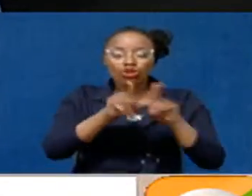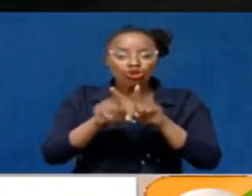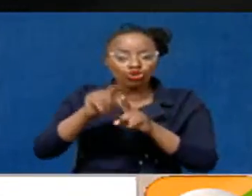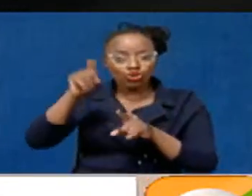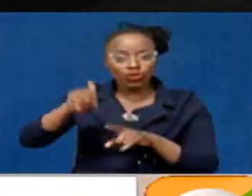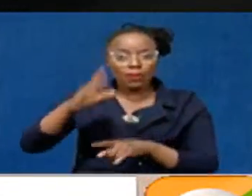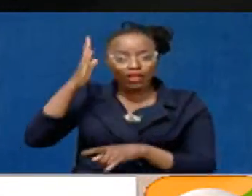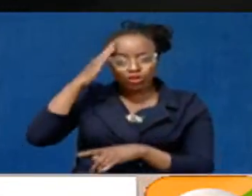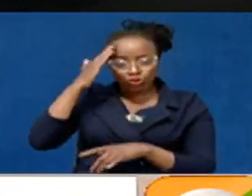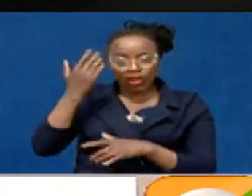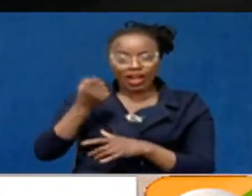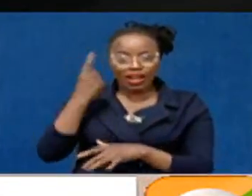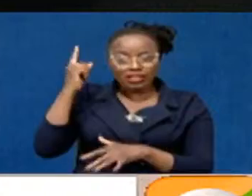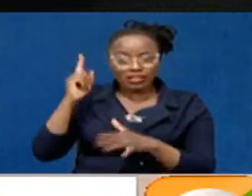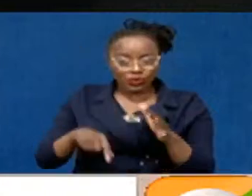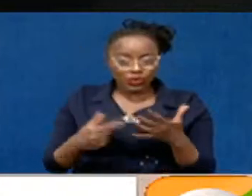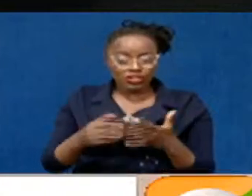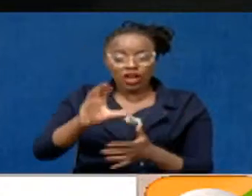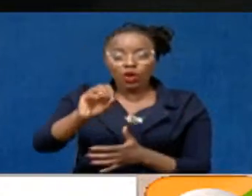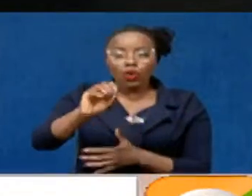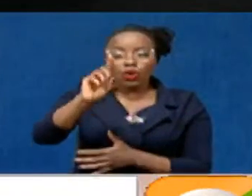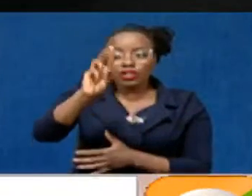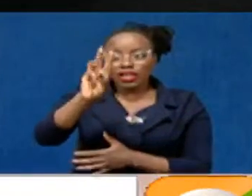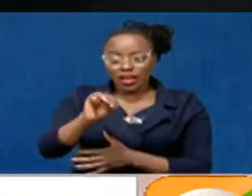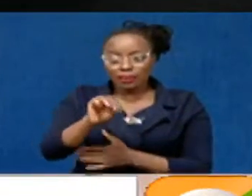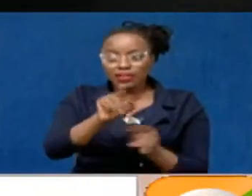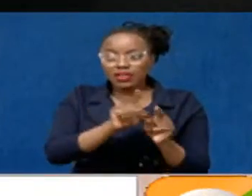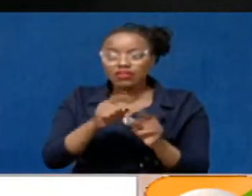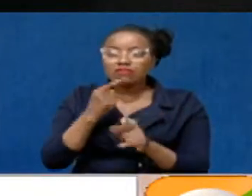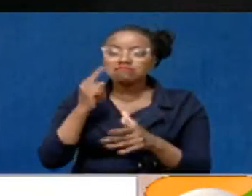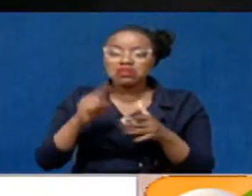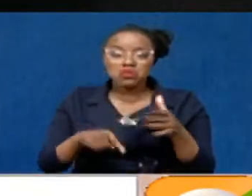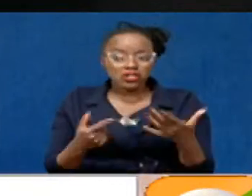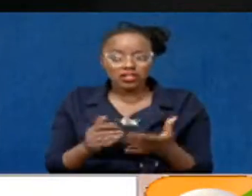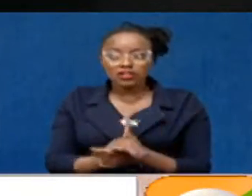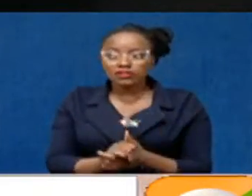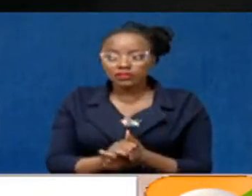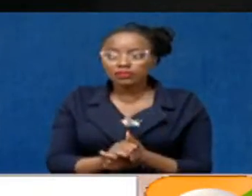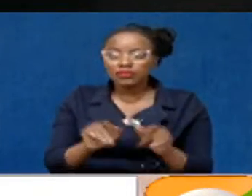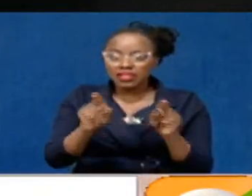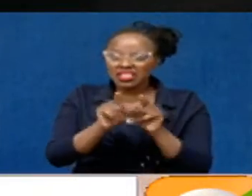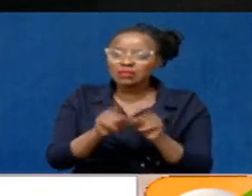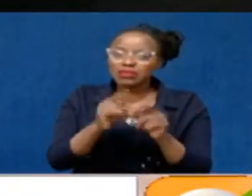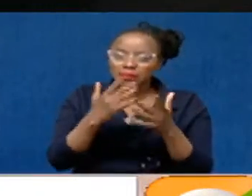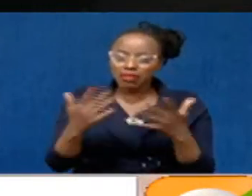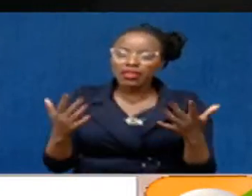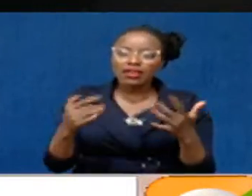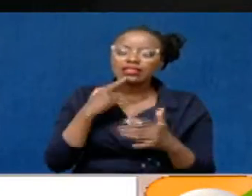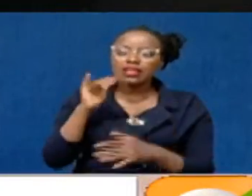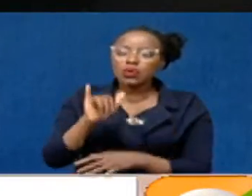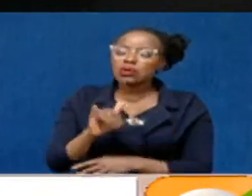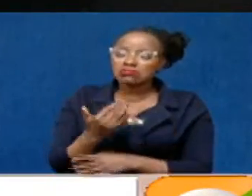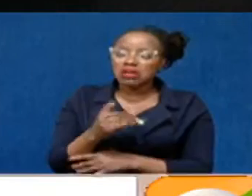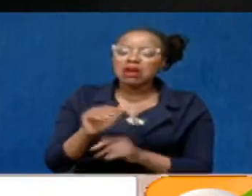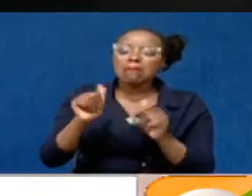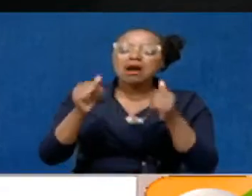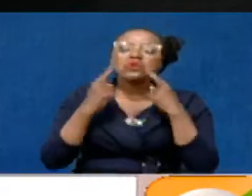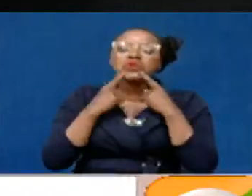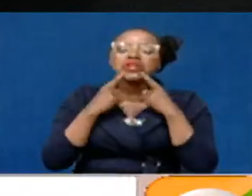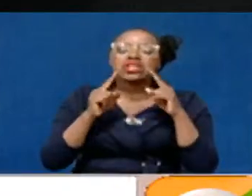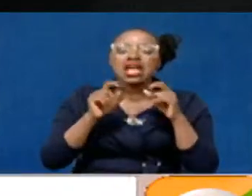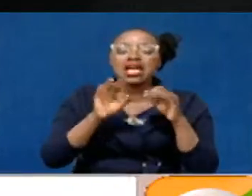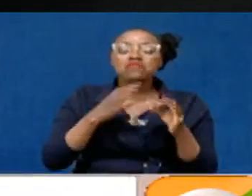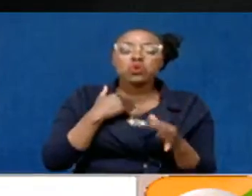be known that ODM leader Raila Odinga has been saying pretty much the same thing, that he's yet to declare